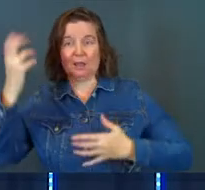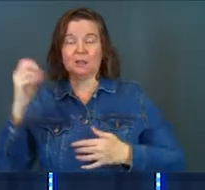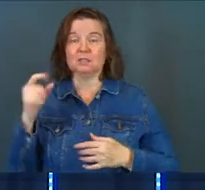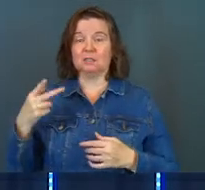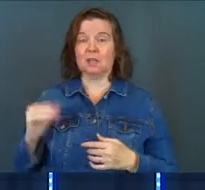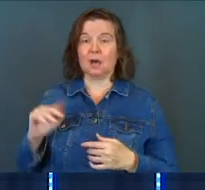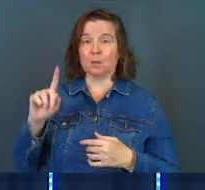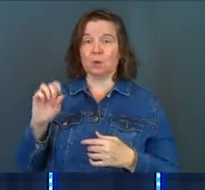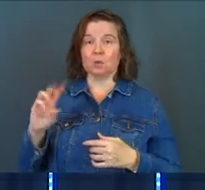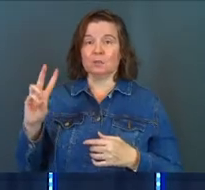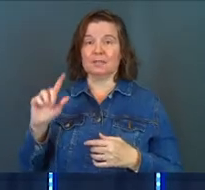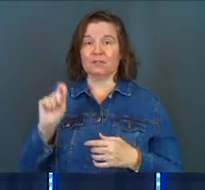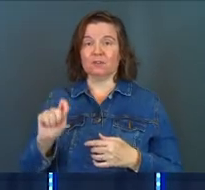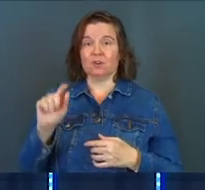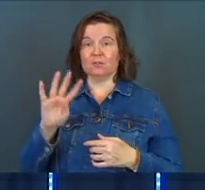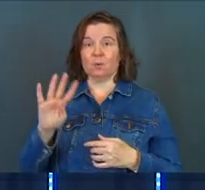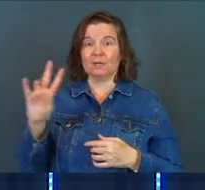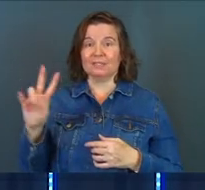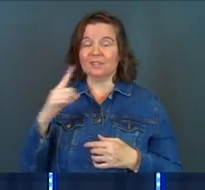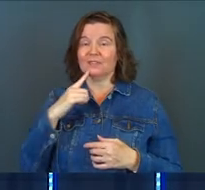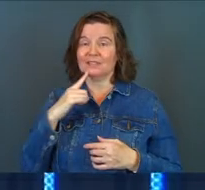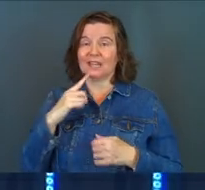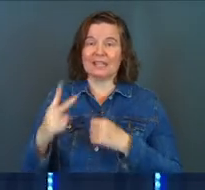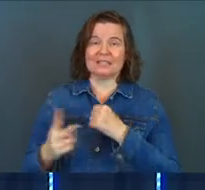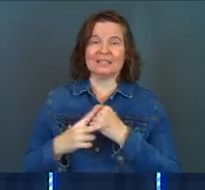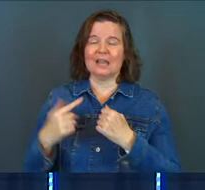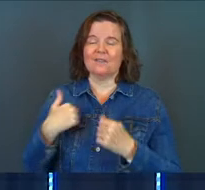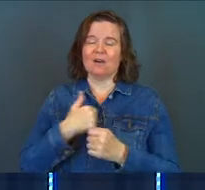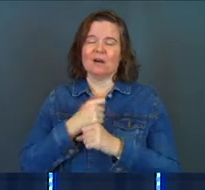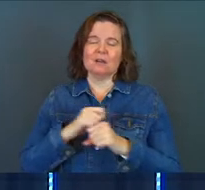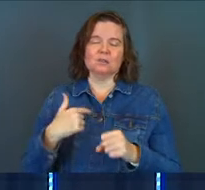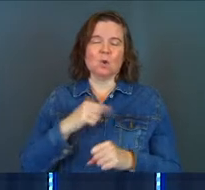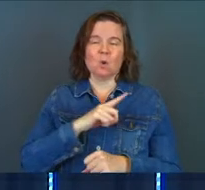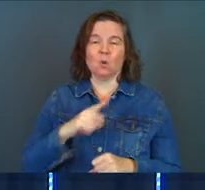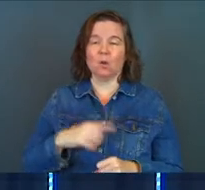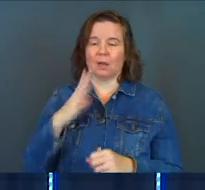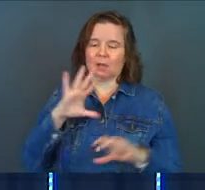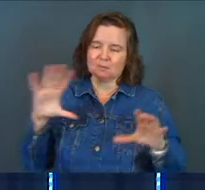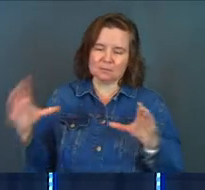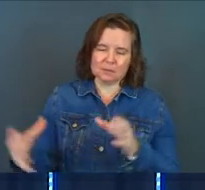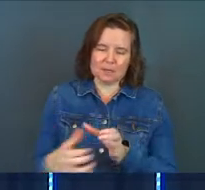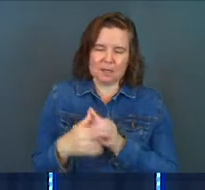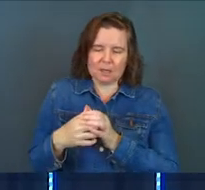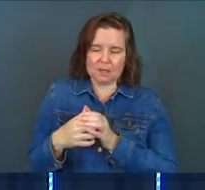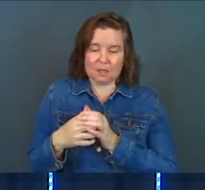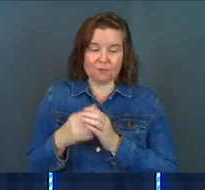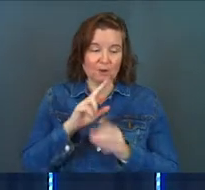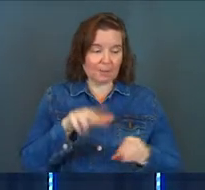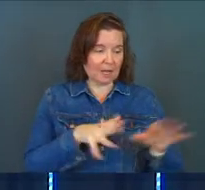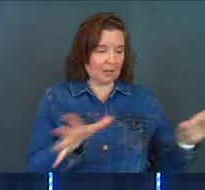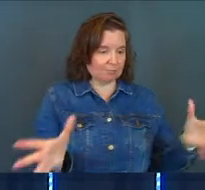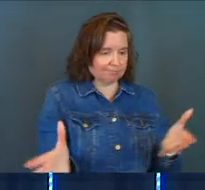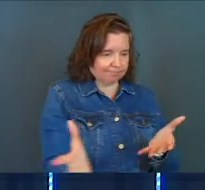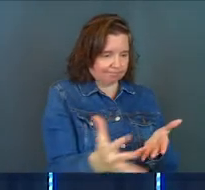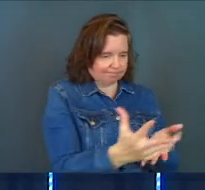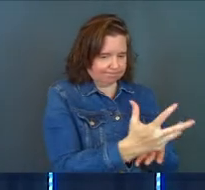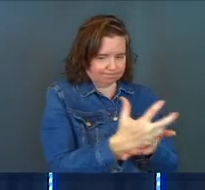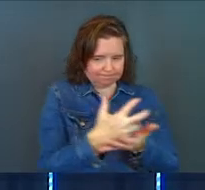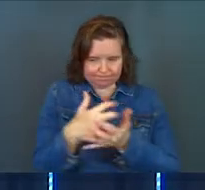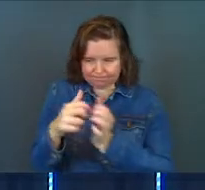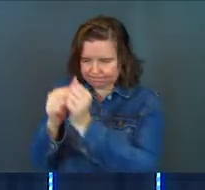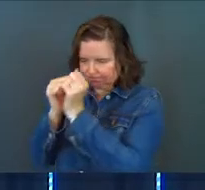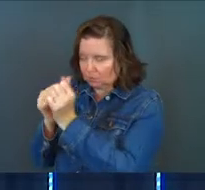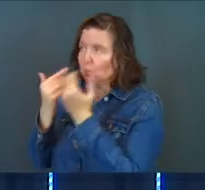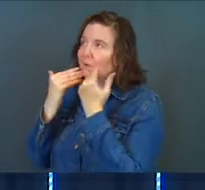Psalm 106, verse 47, it says, save us, O Lord our God. Gather us back from among the nations so we can thank